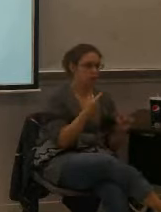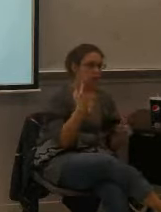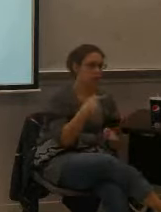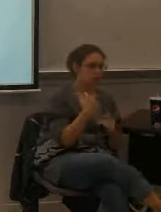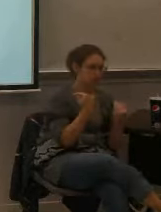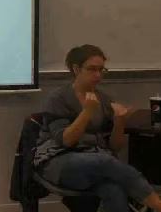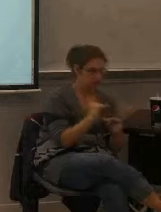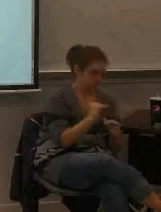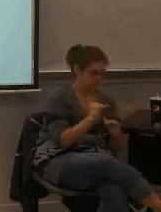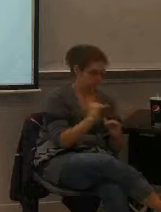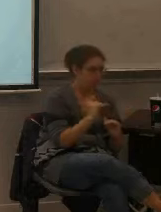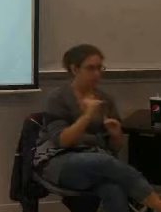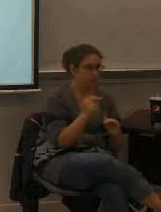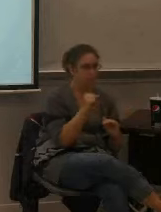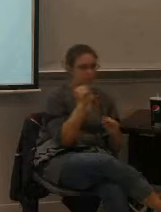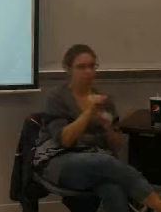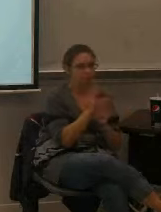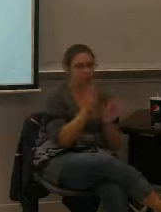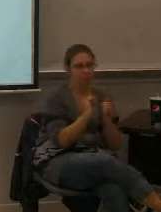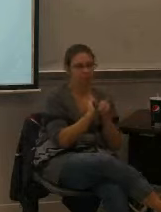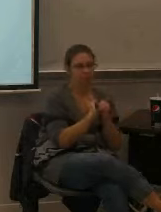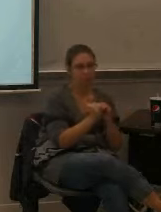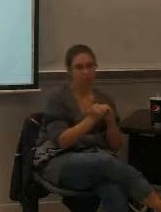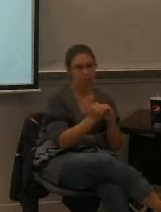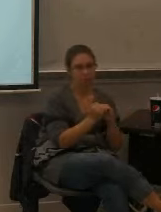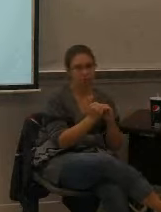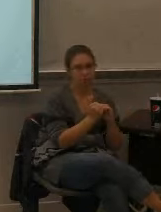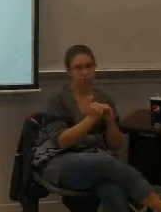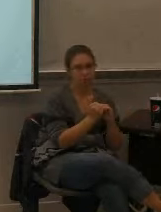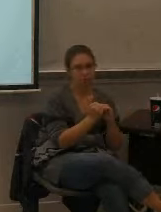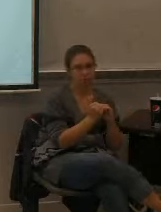And it's unclear